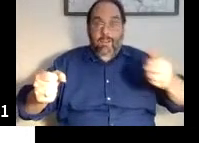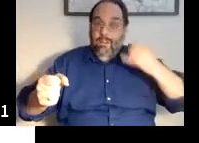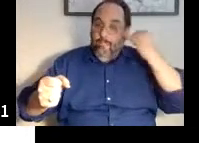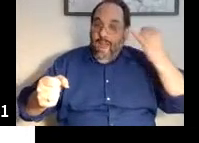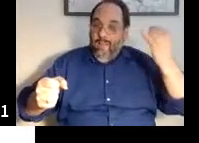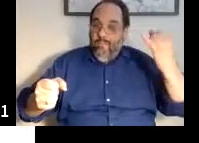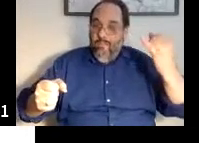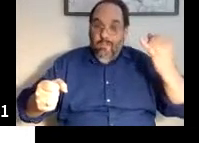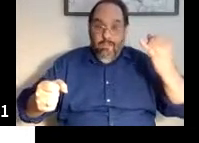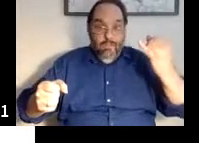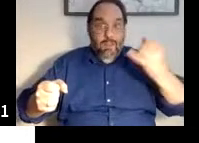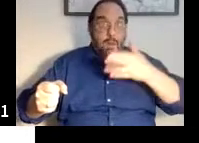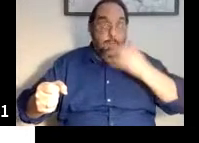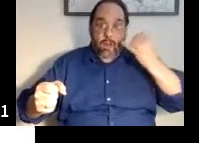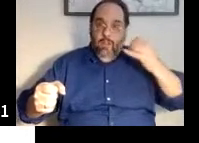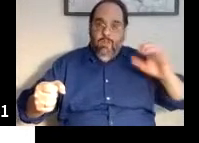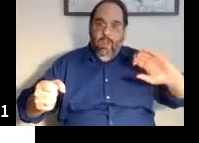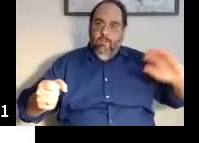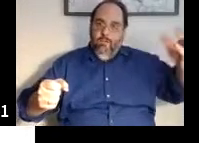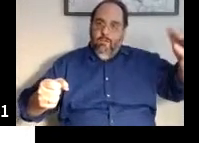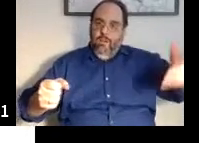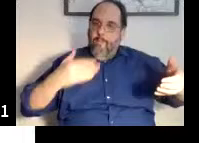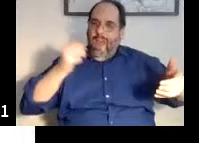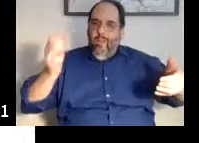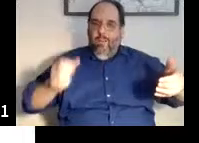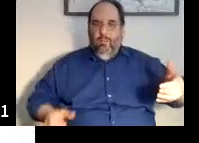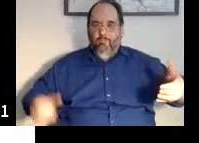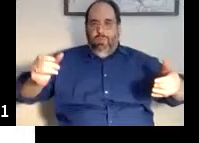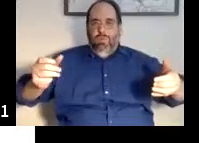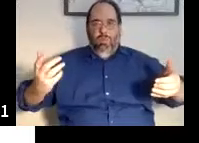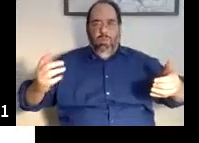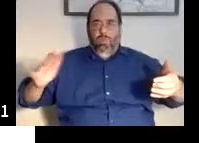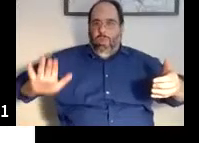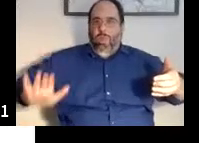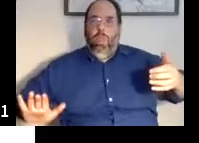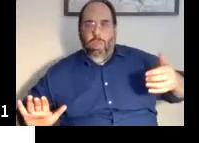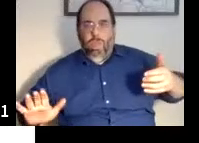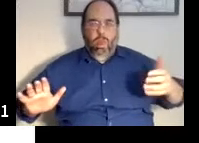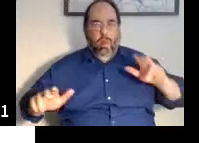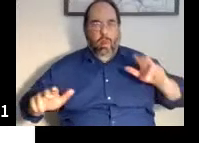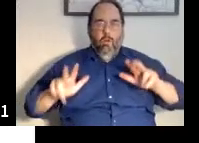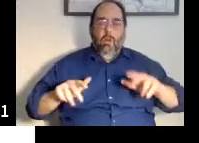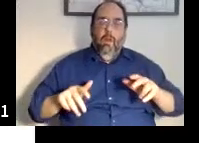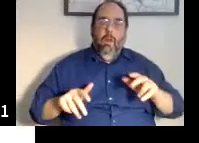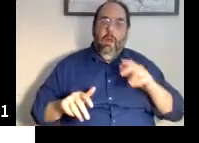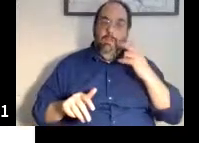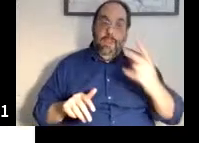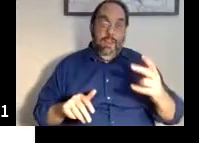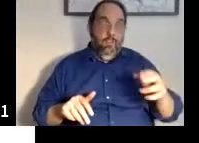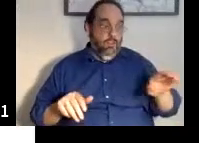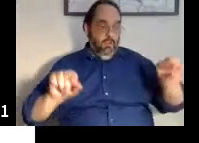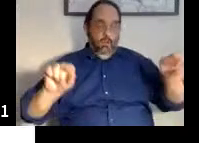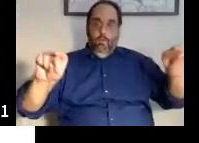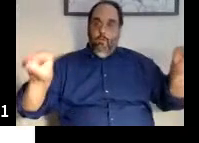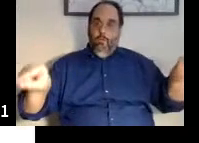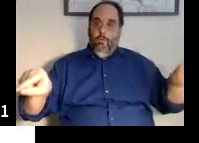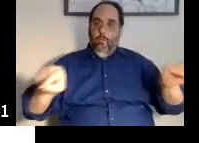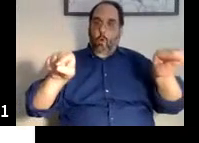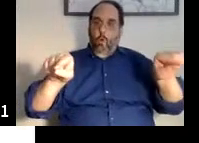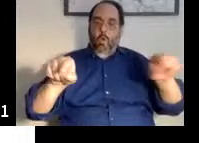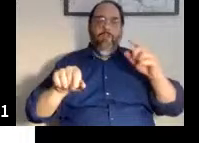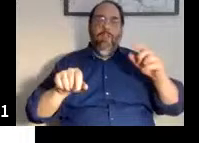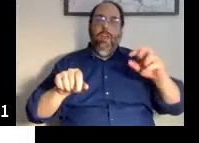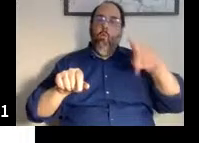bar or handrail be way better? I've seen where there's just a hole in a panel. I've seen where it's a rope